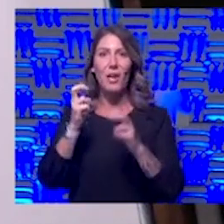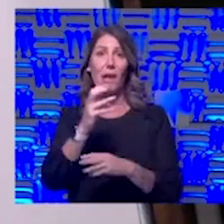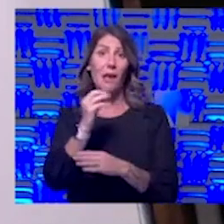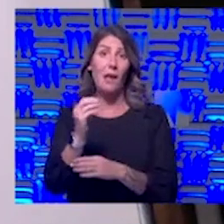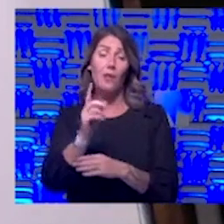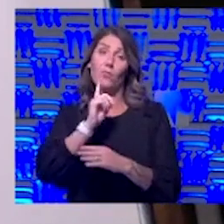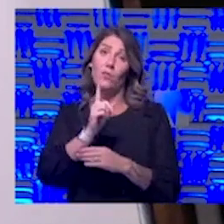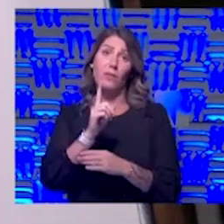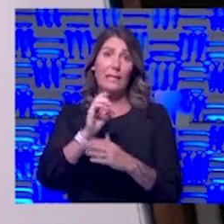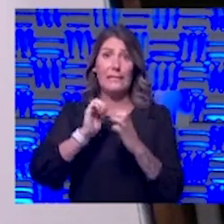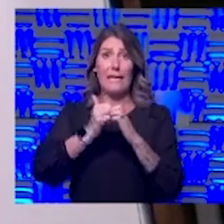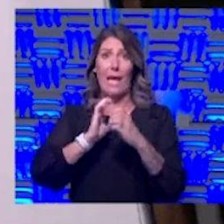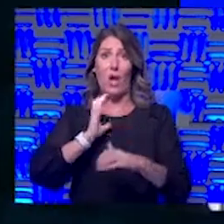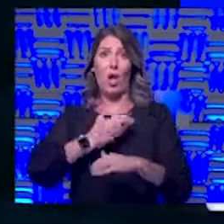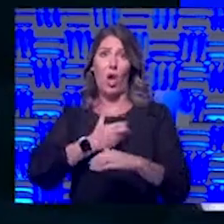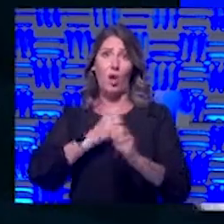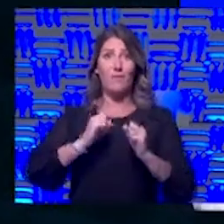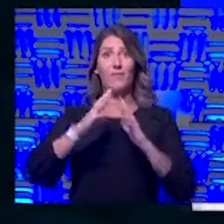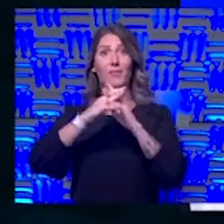born.